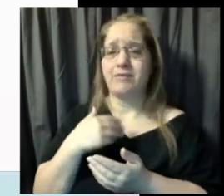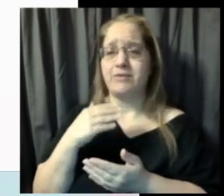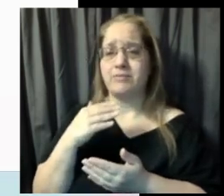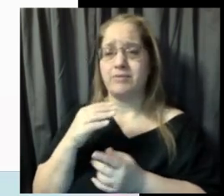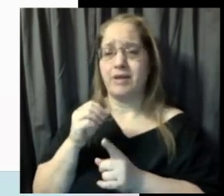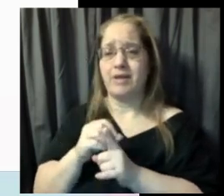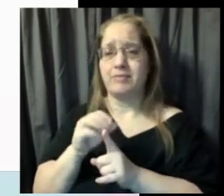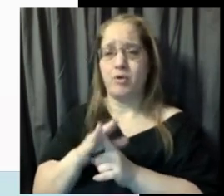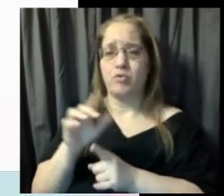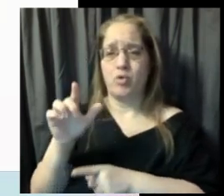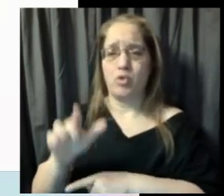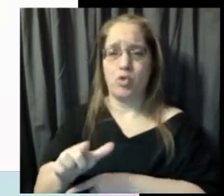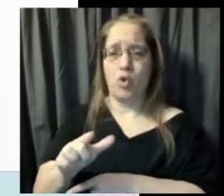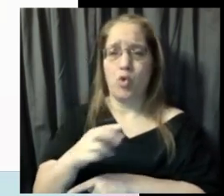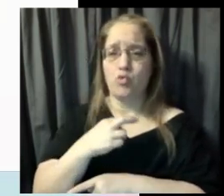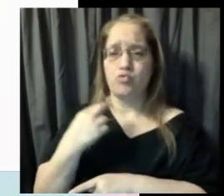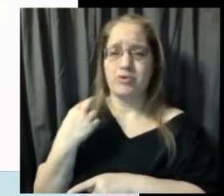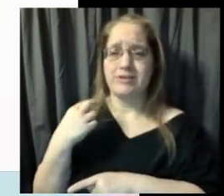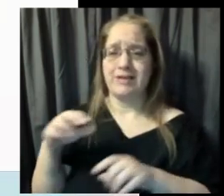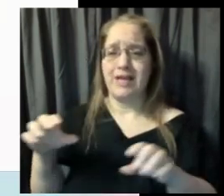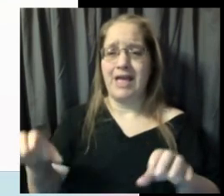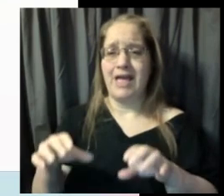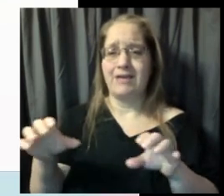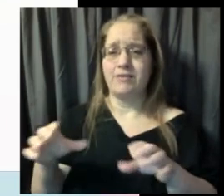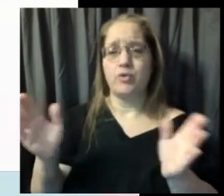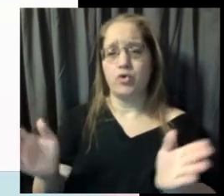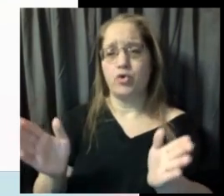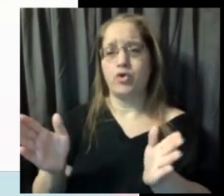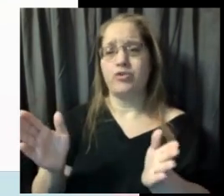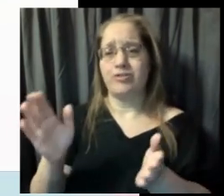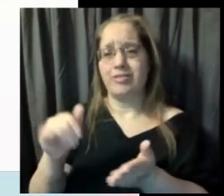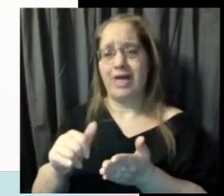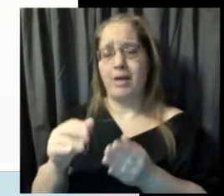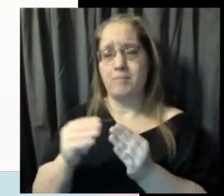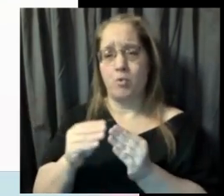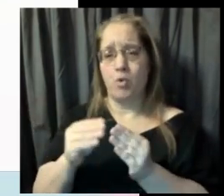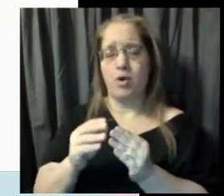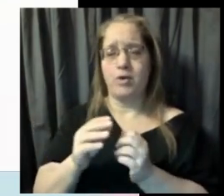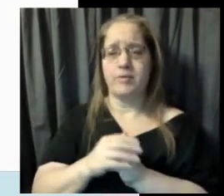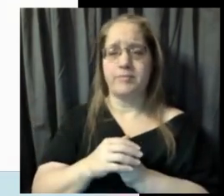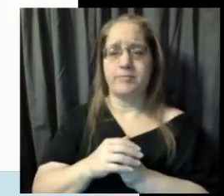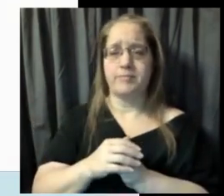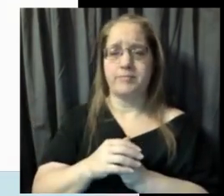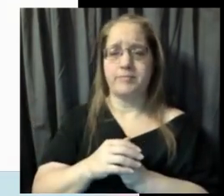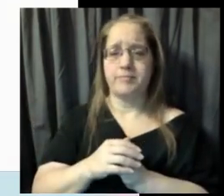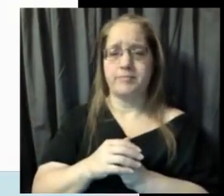to small low risk activities will encourage that more.